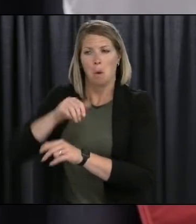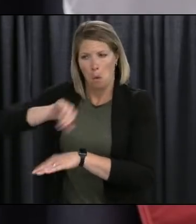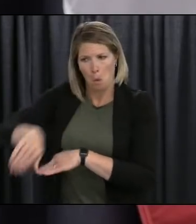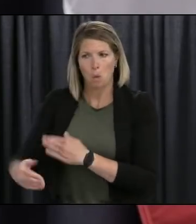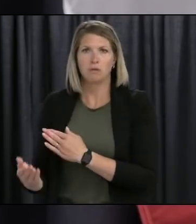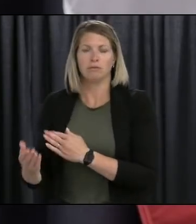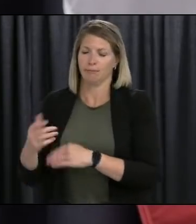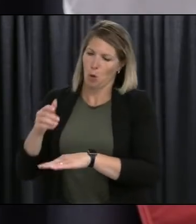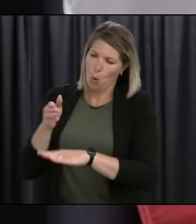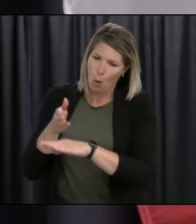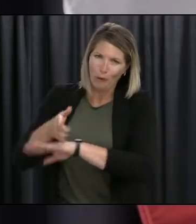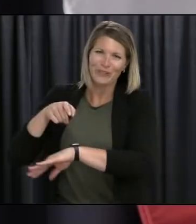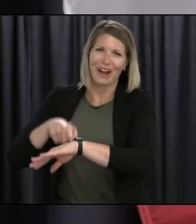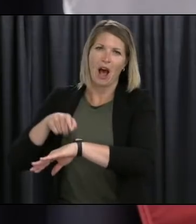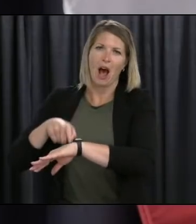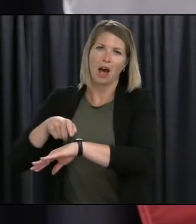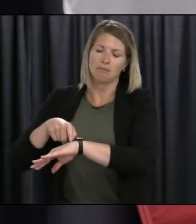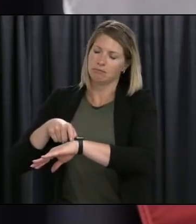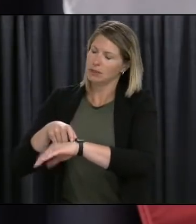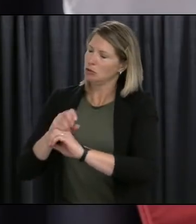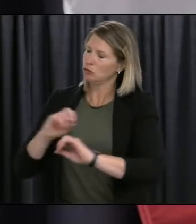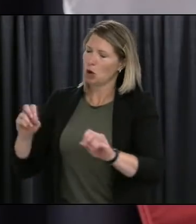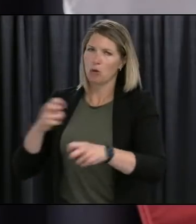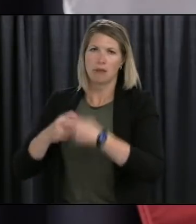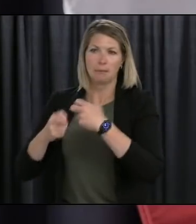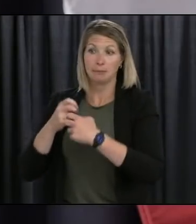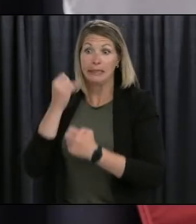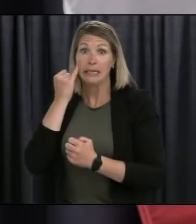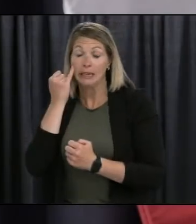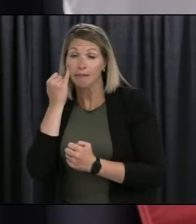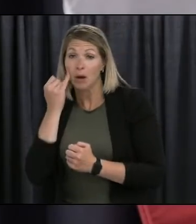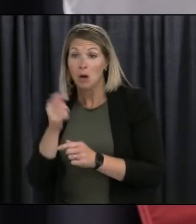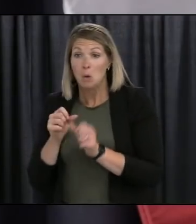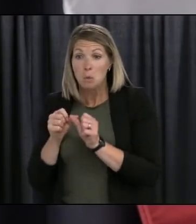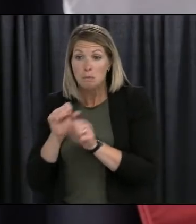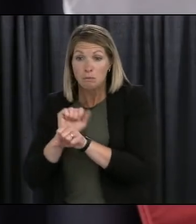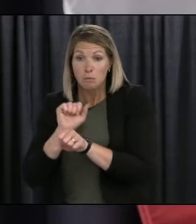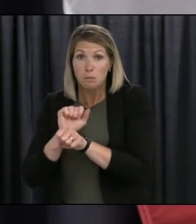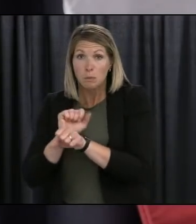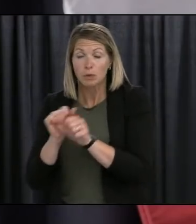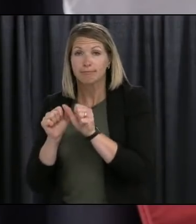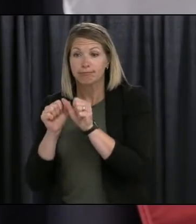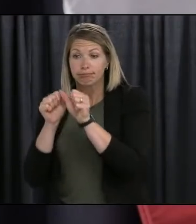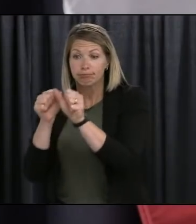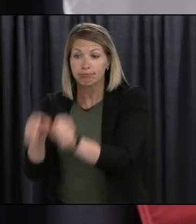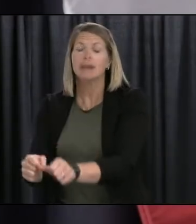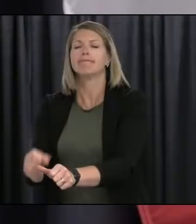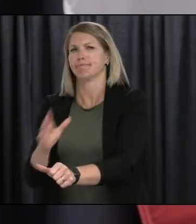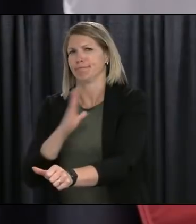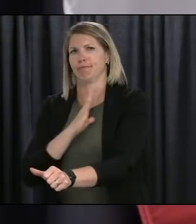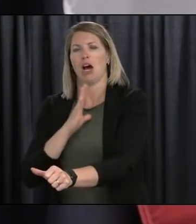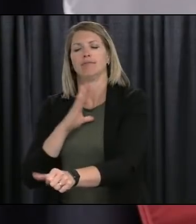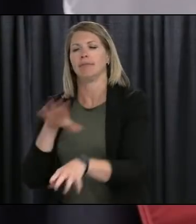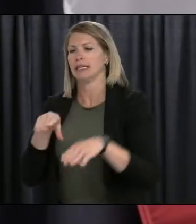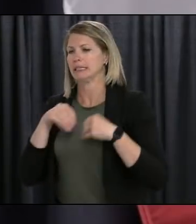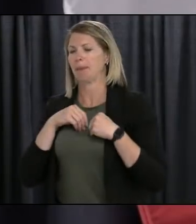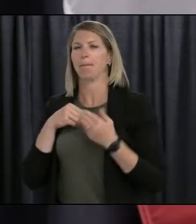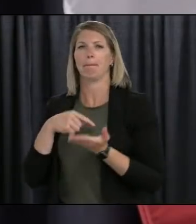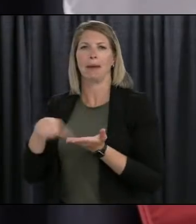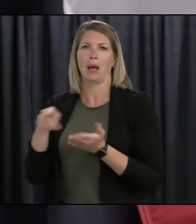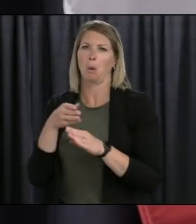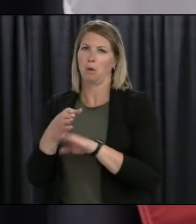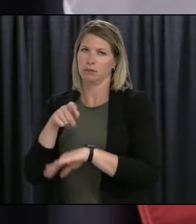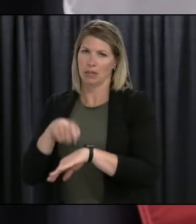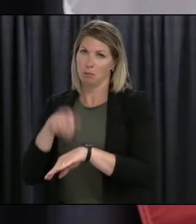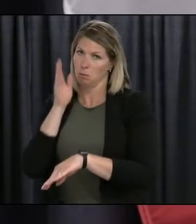be an issue if they need to incur it. So there are robust mechanisms in place to approach